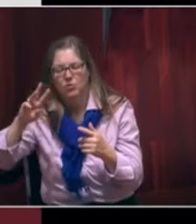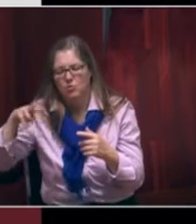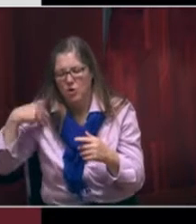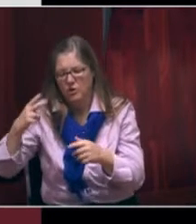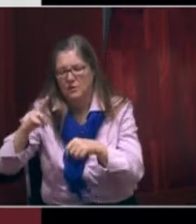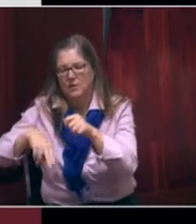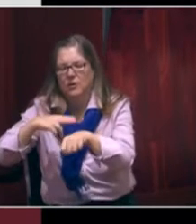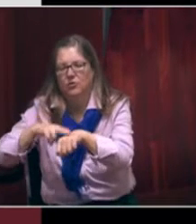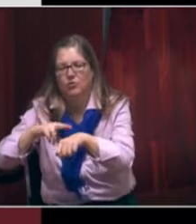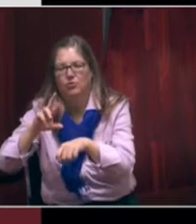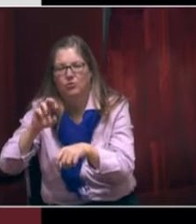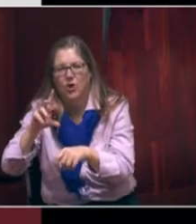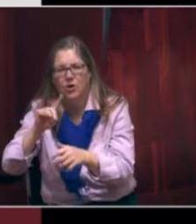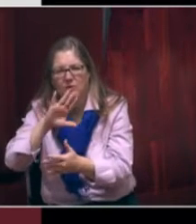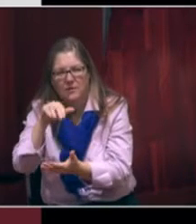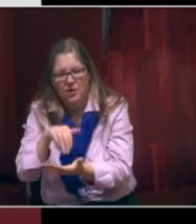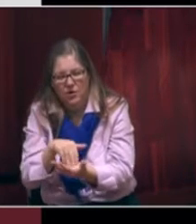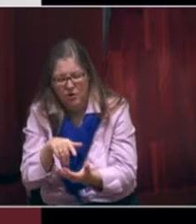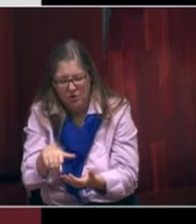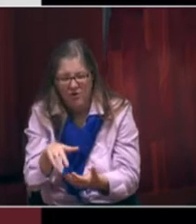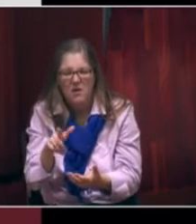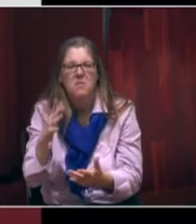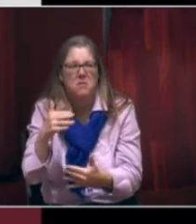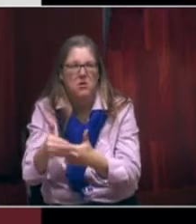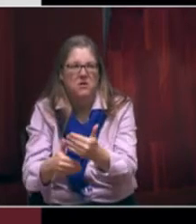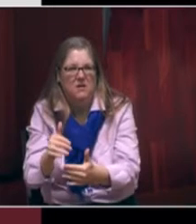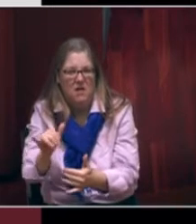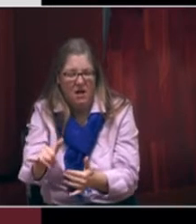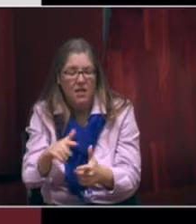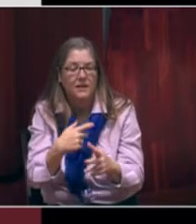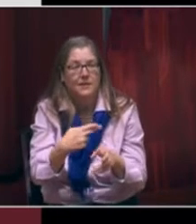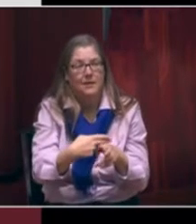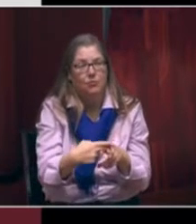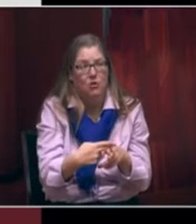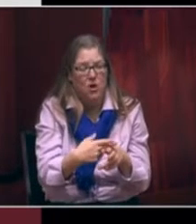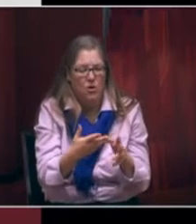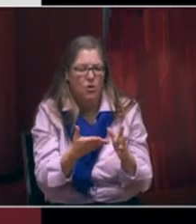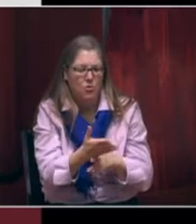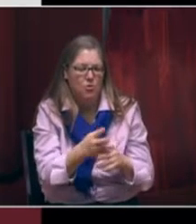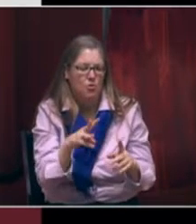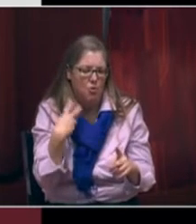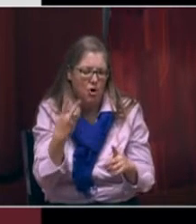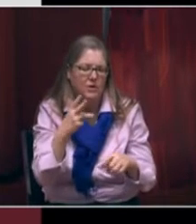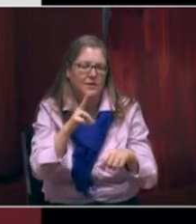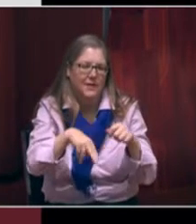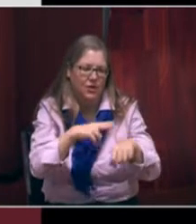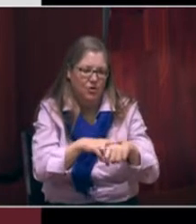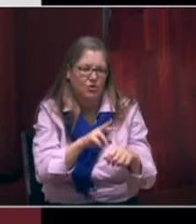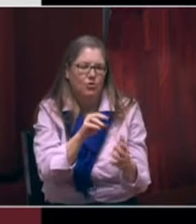Center, and then they process them, and the temporary records go through Washington National Records